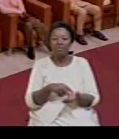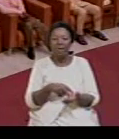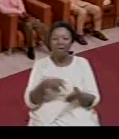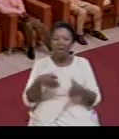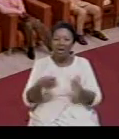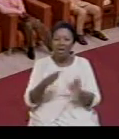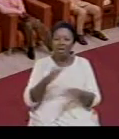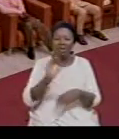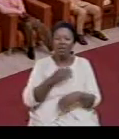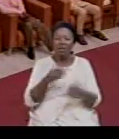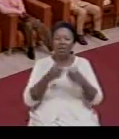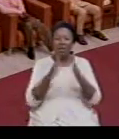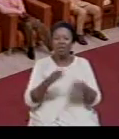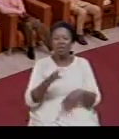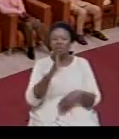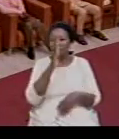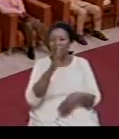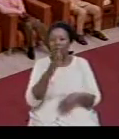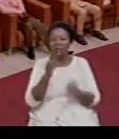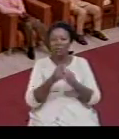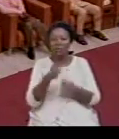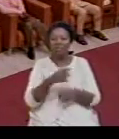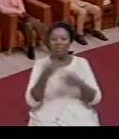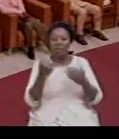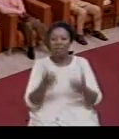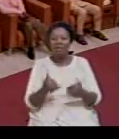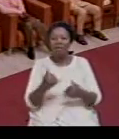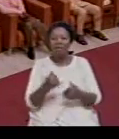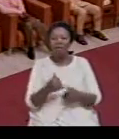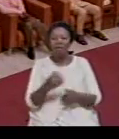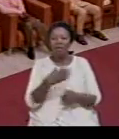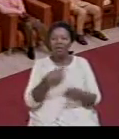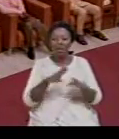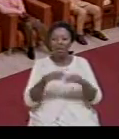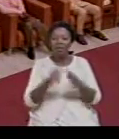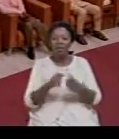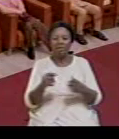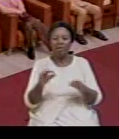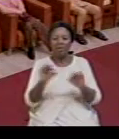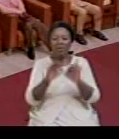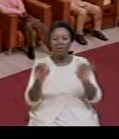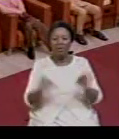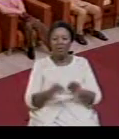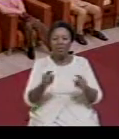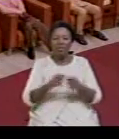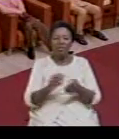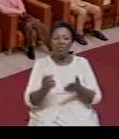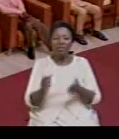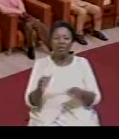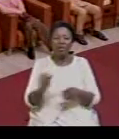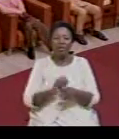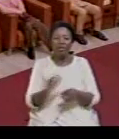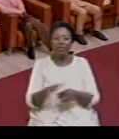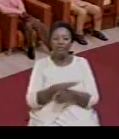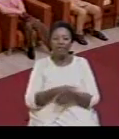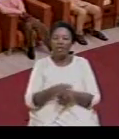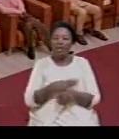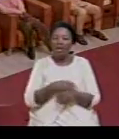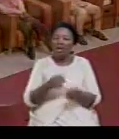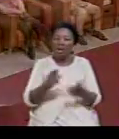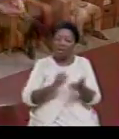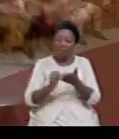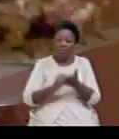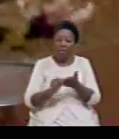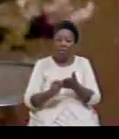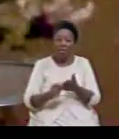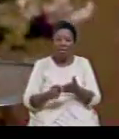now and give them a slip to fill. And please, preferably, we